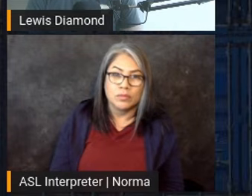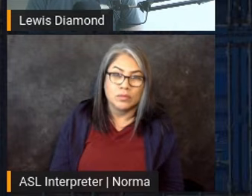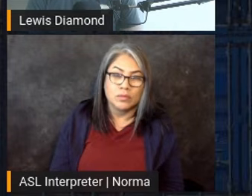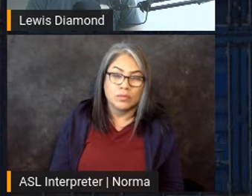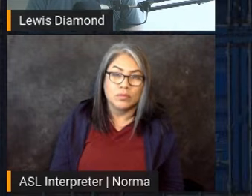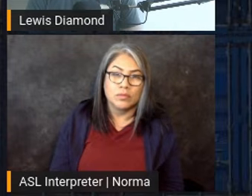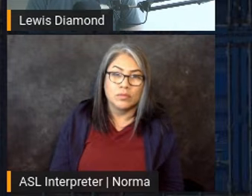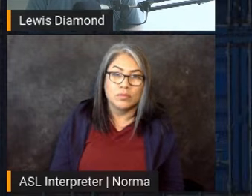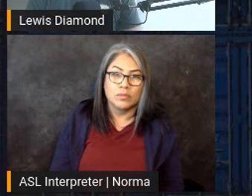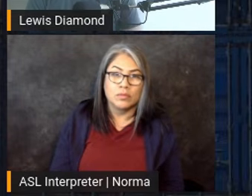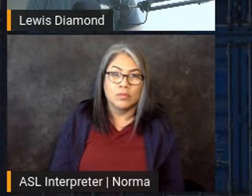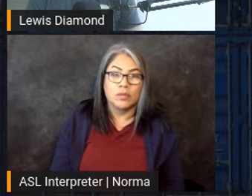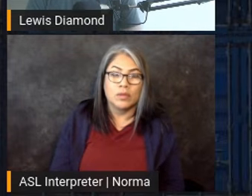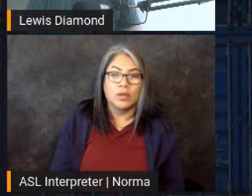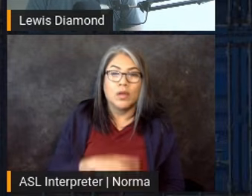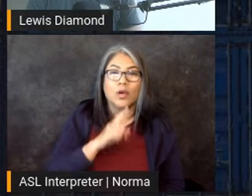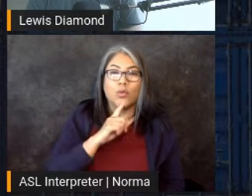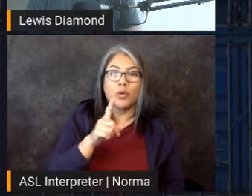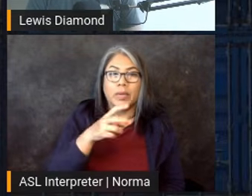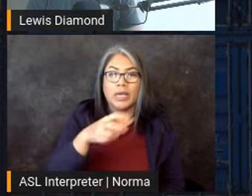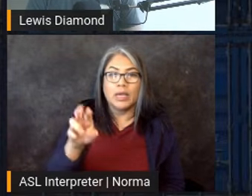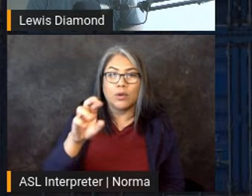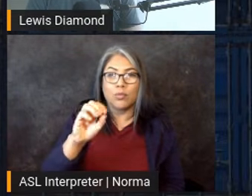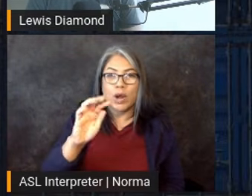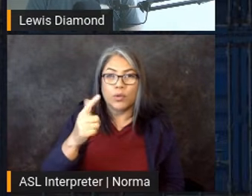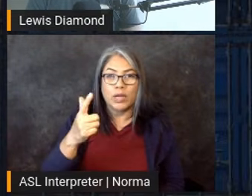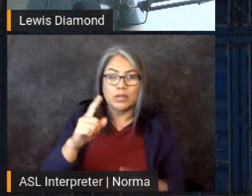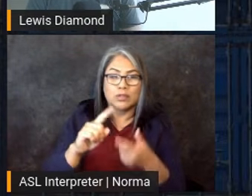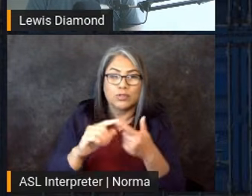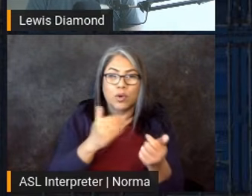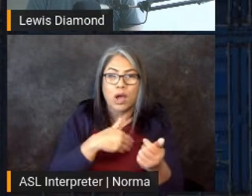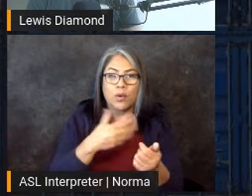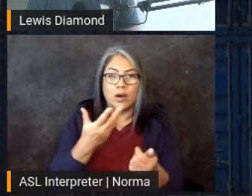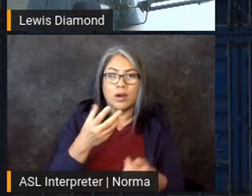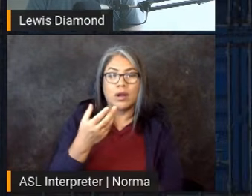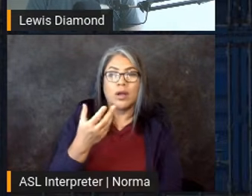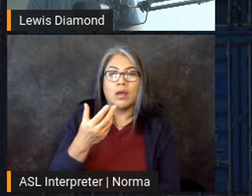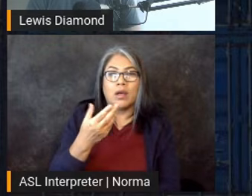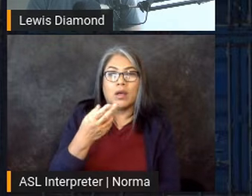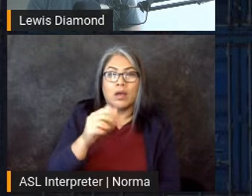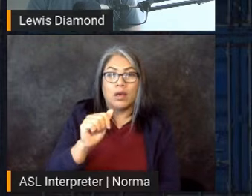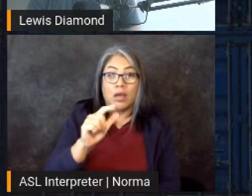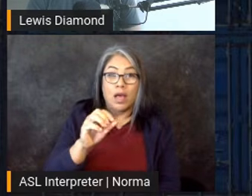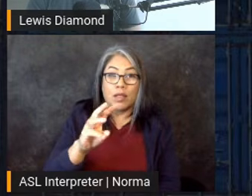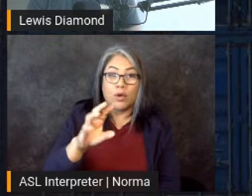And we're going to be routing to our Hello EKS Anywhere service.